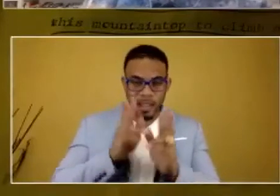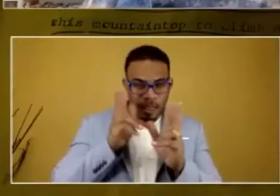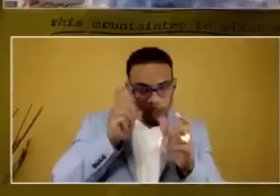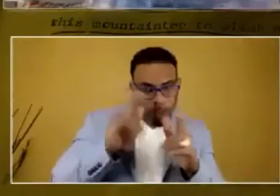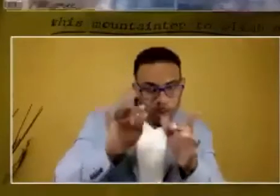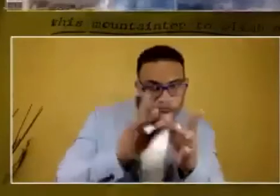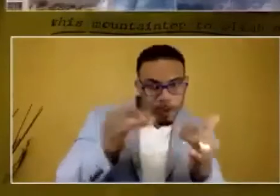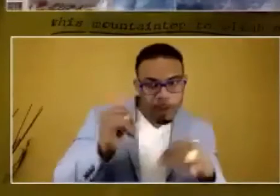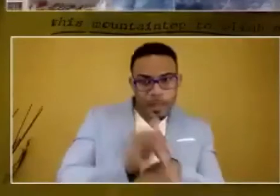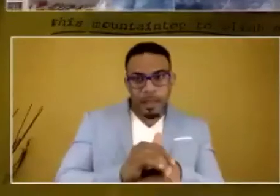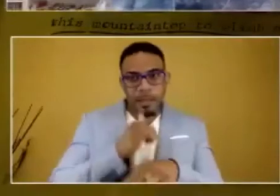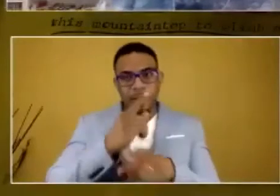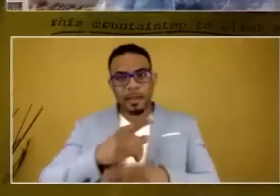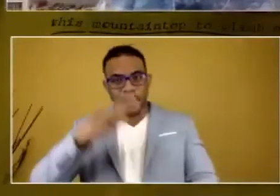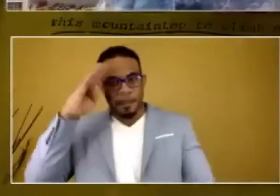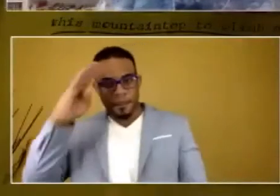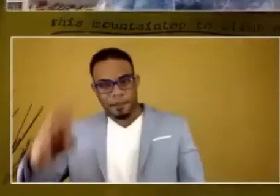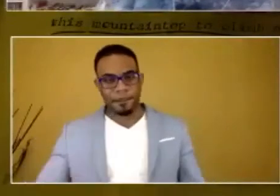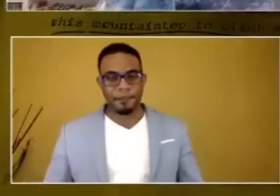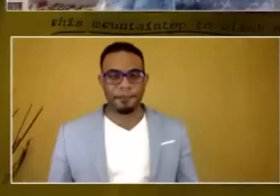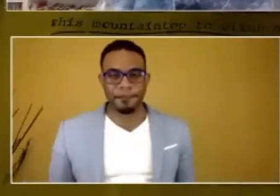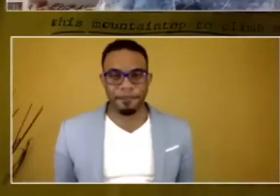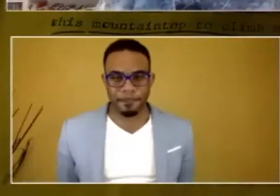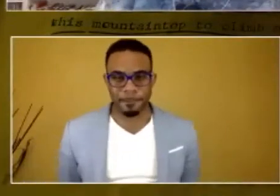tonight, my sister.